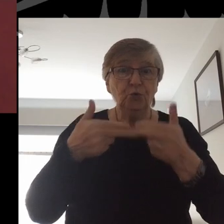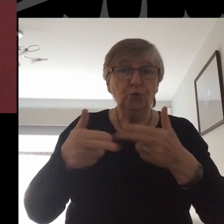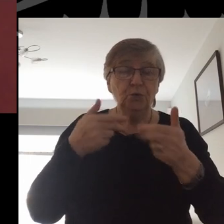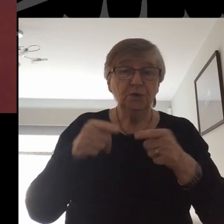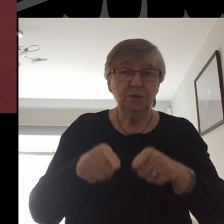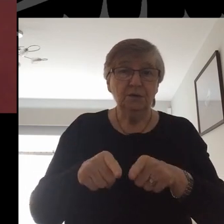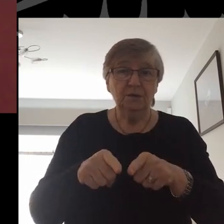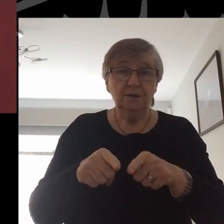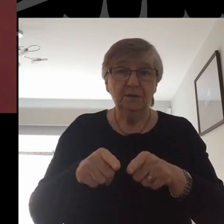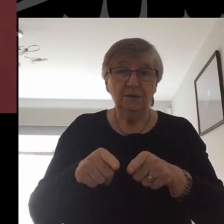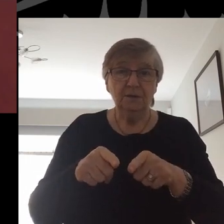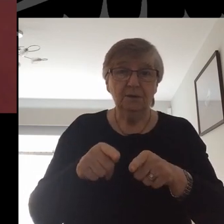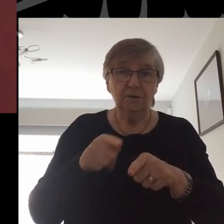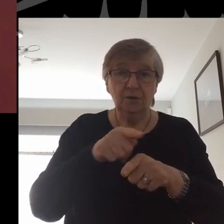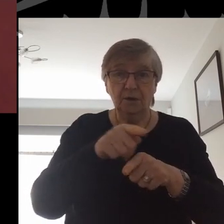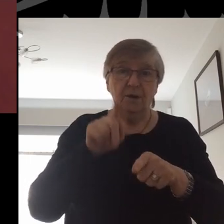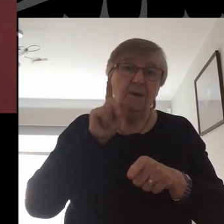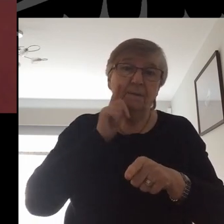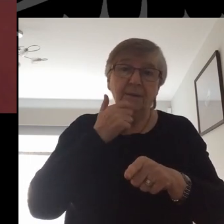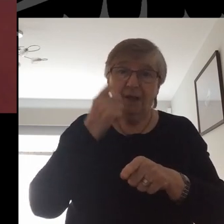news.